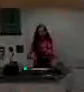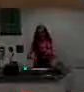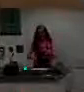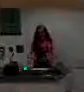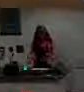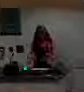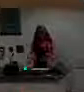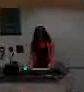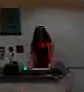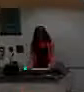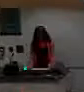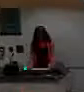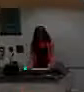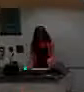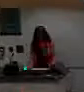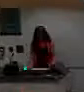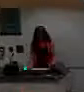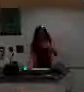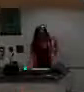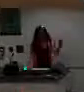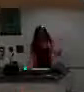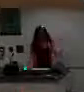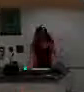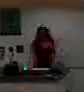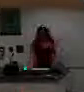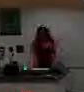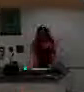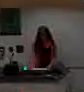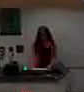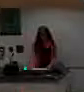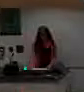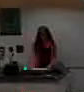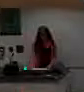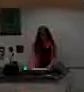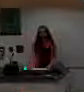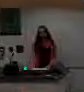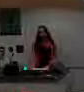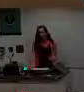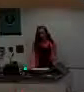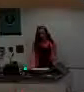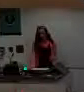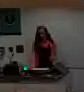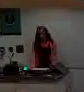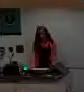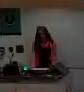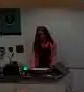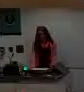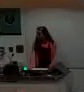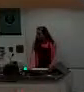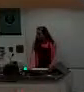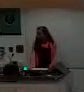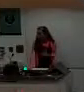it's accumulation, right? It's the same people who also then have traditionally both economic and other kinds of